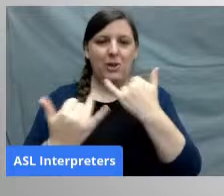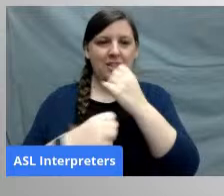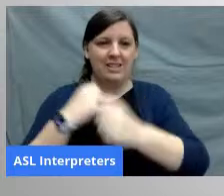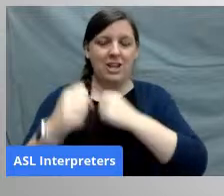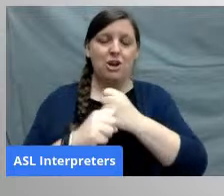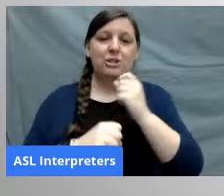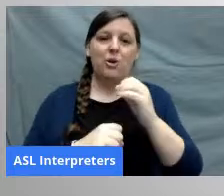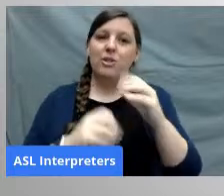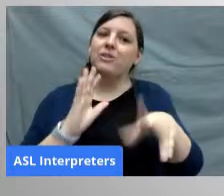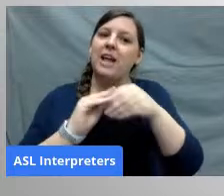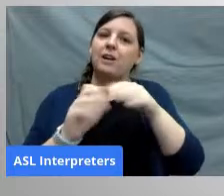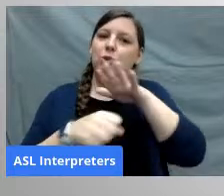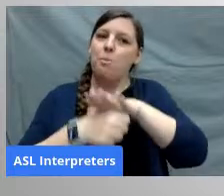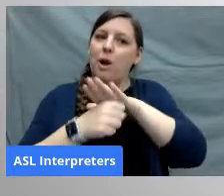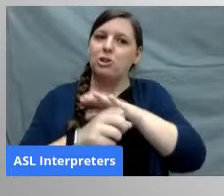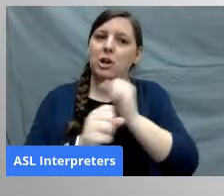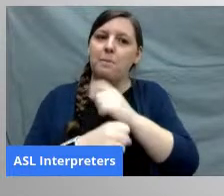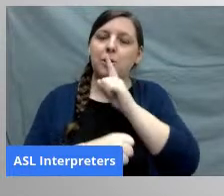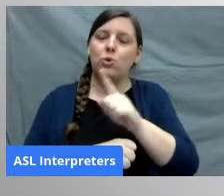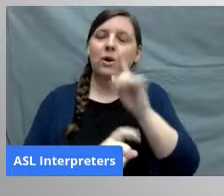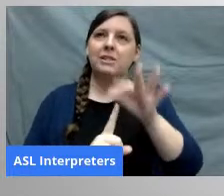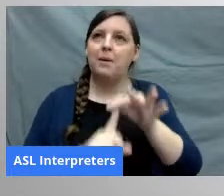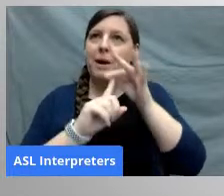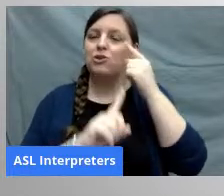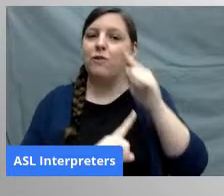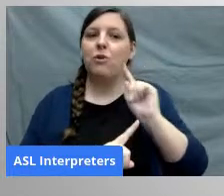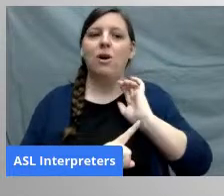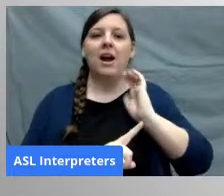as well as all of our kids.